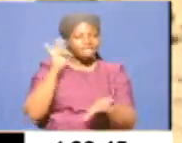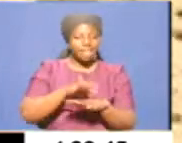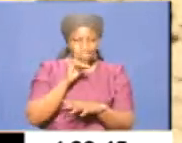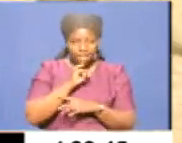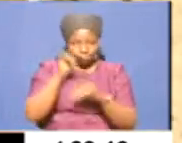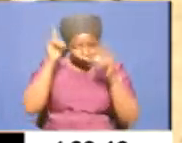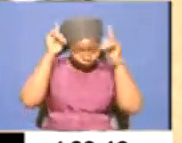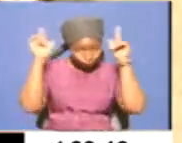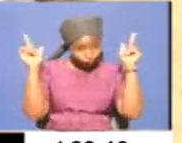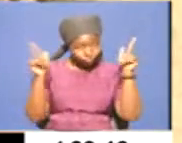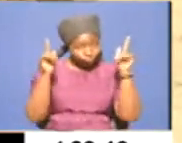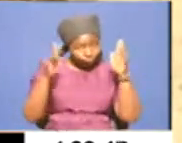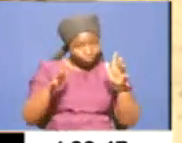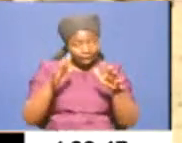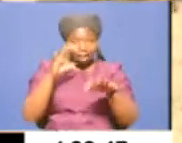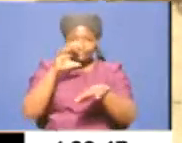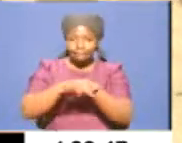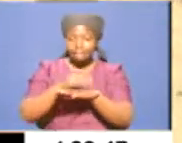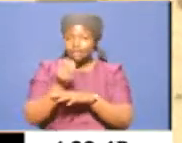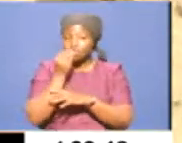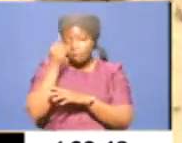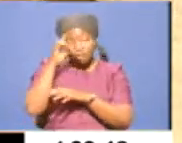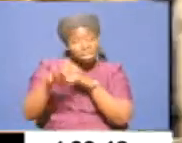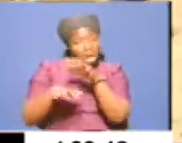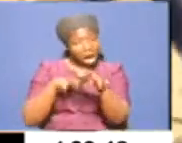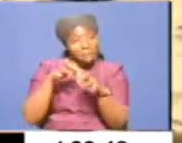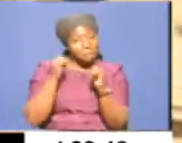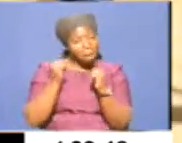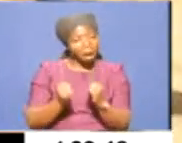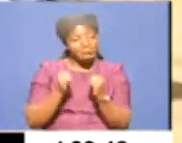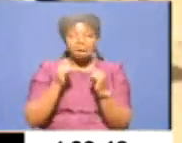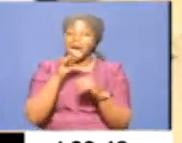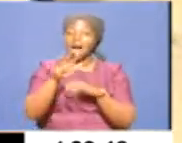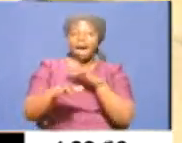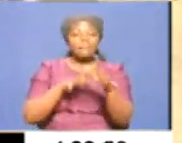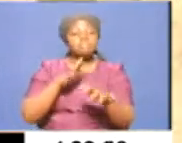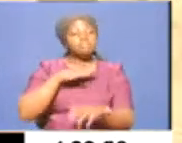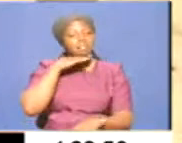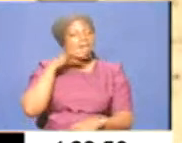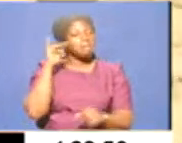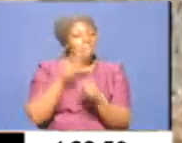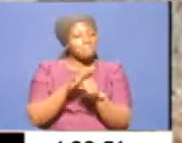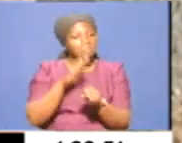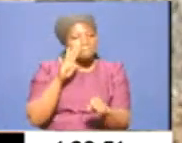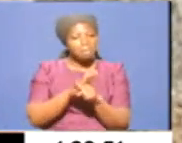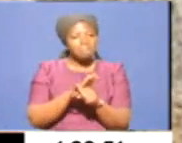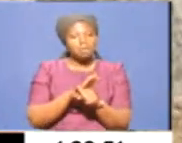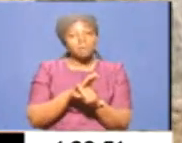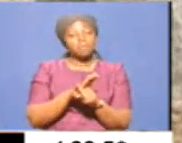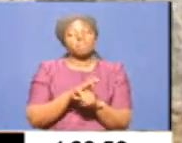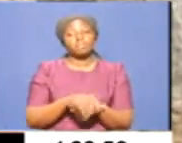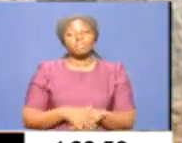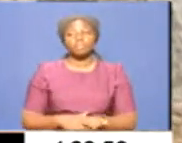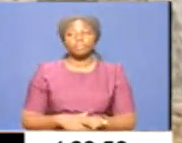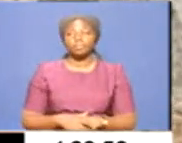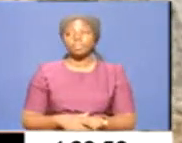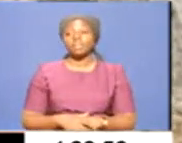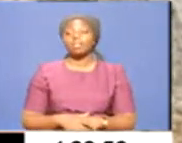hard to come by and their animals are dying in their thousands with fears of a catastrophe. Hakuna